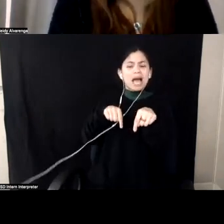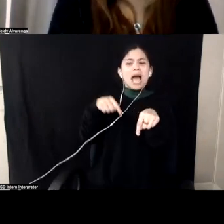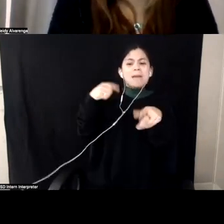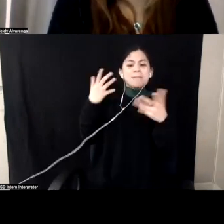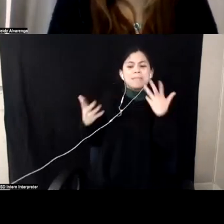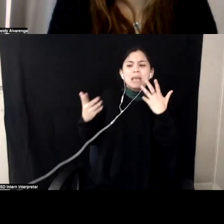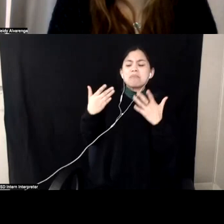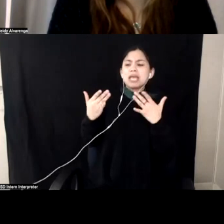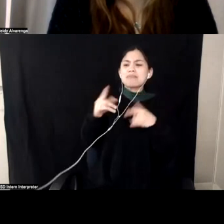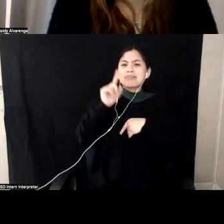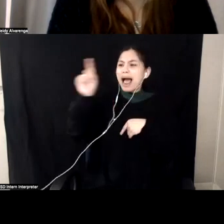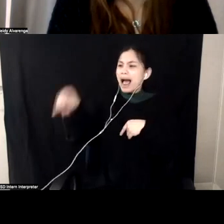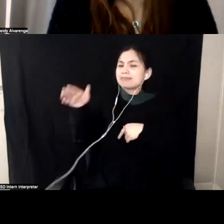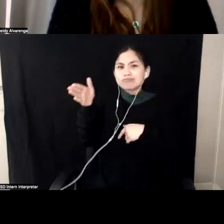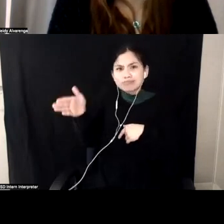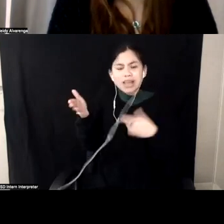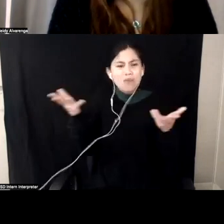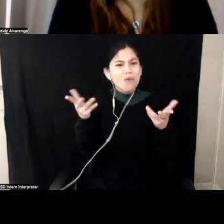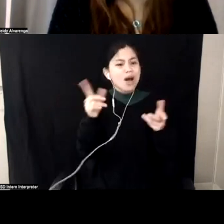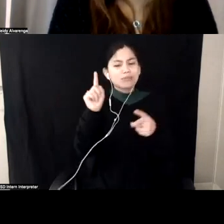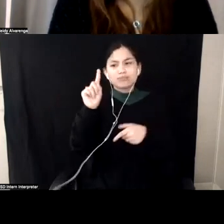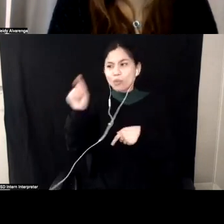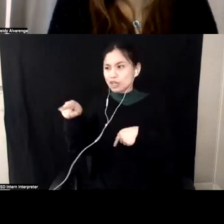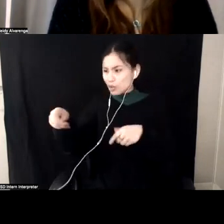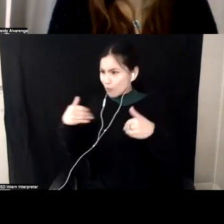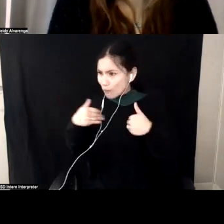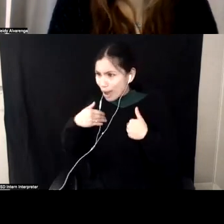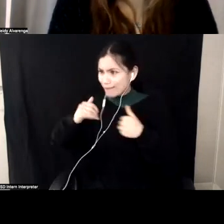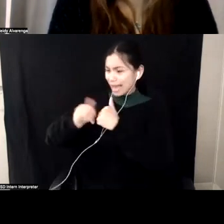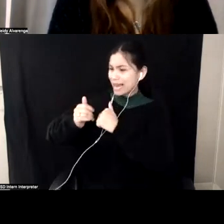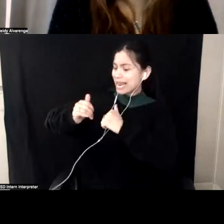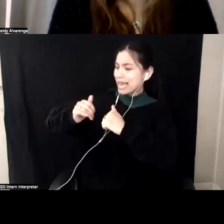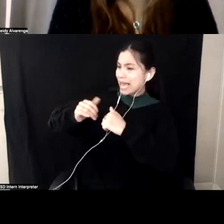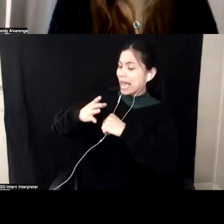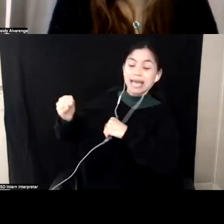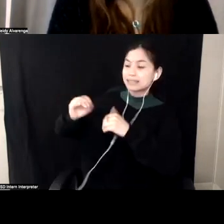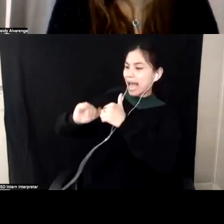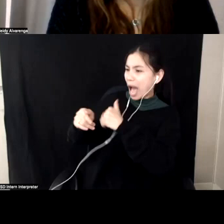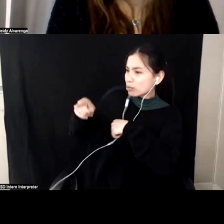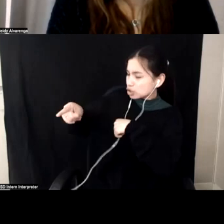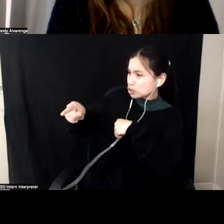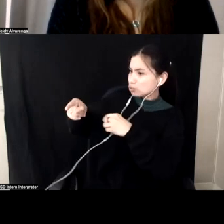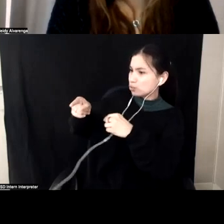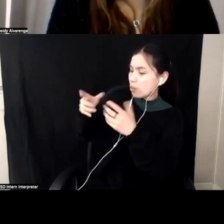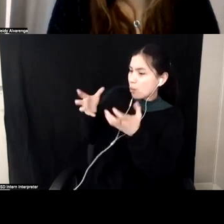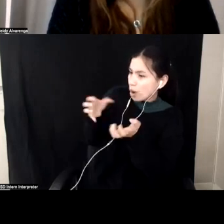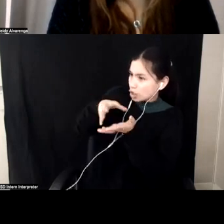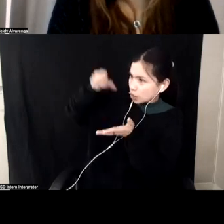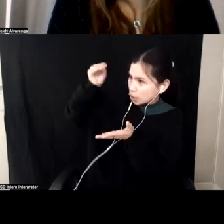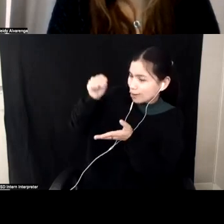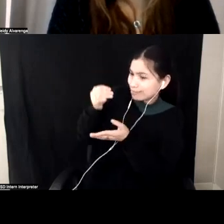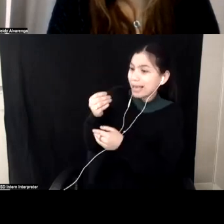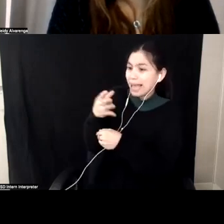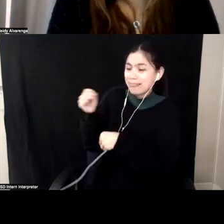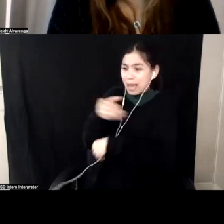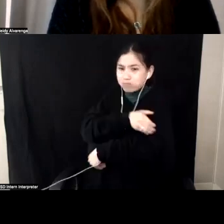do you want to do? And how do you want to learn it? And that gives them the power